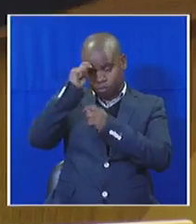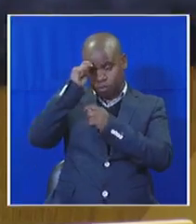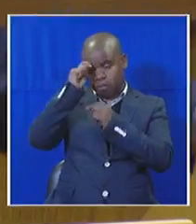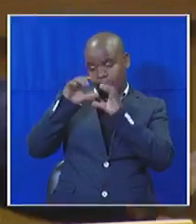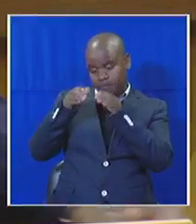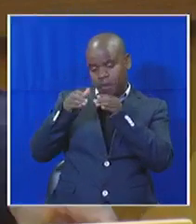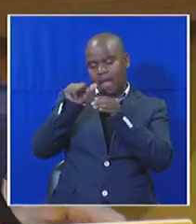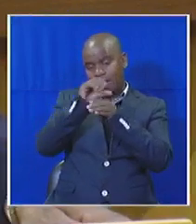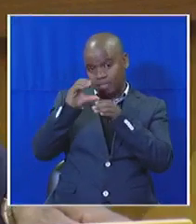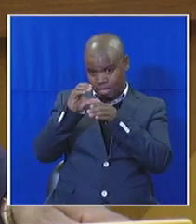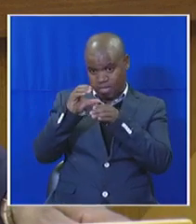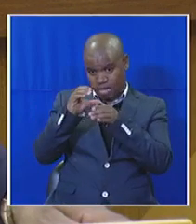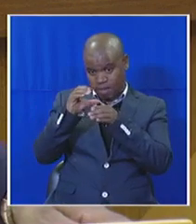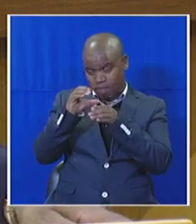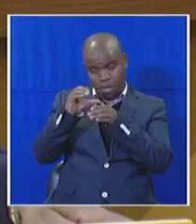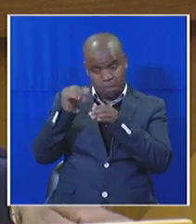kubantu baseSouth Africa.